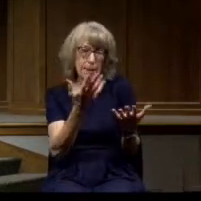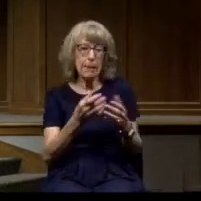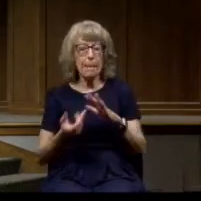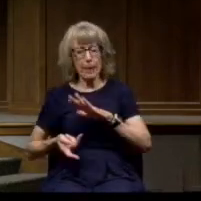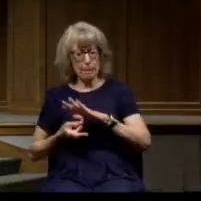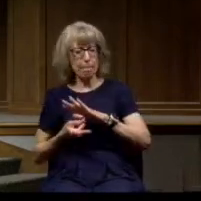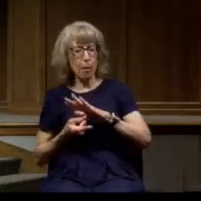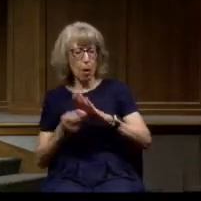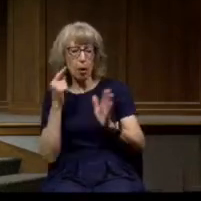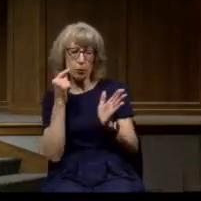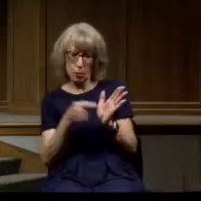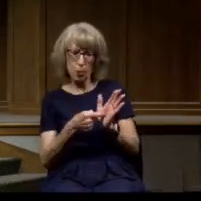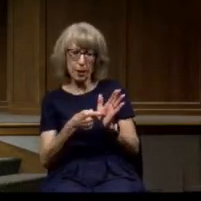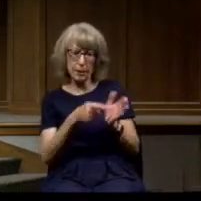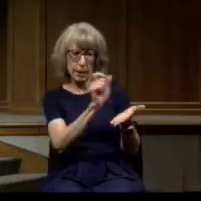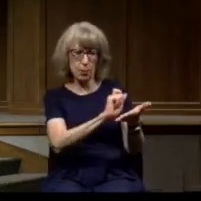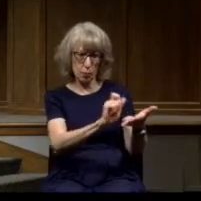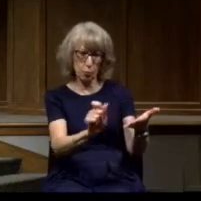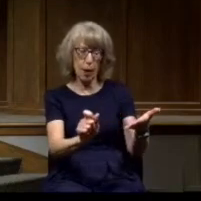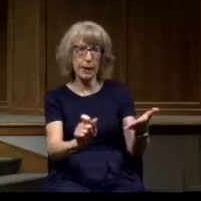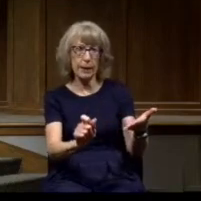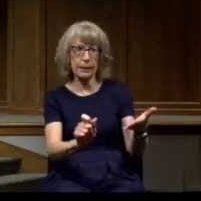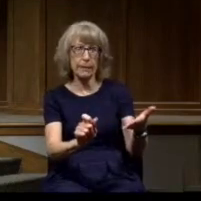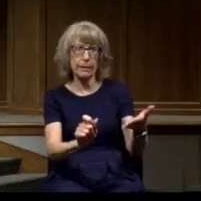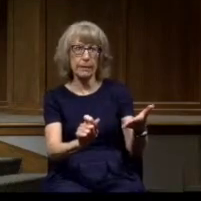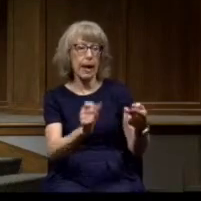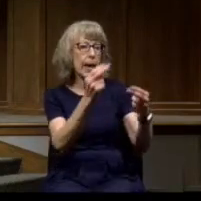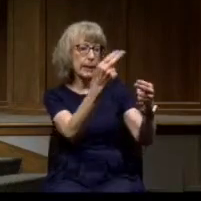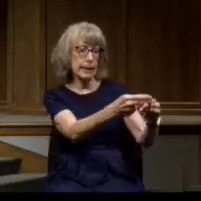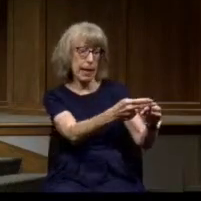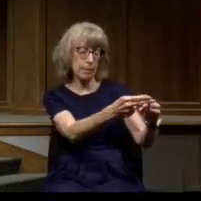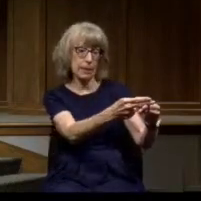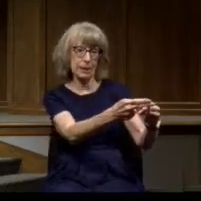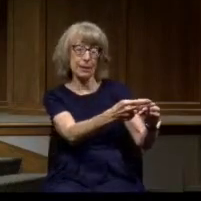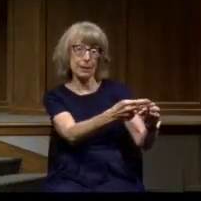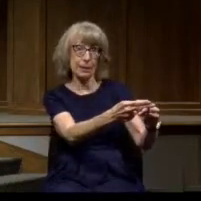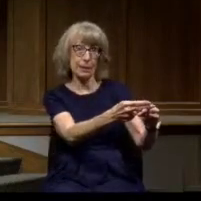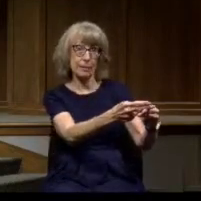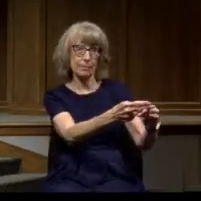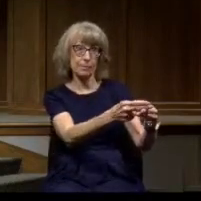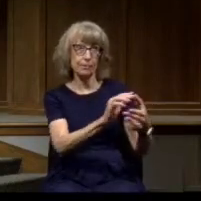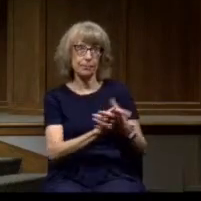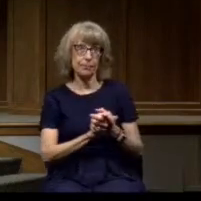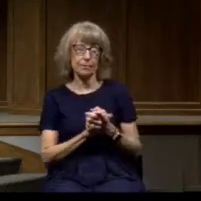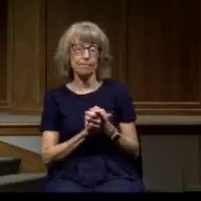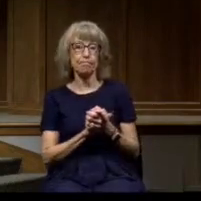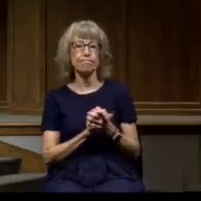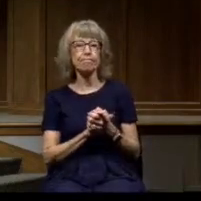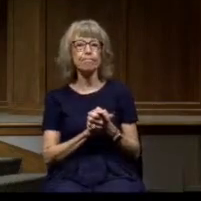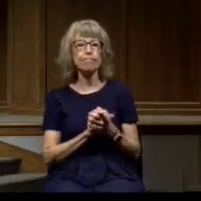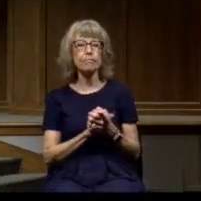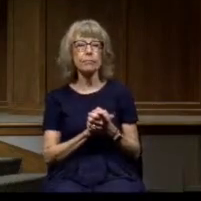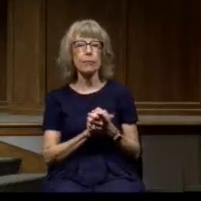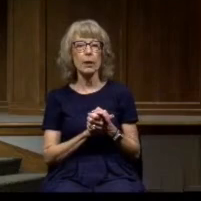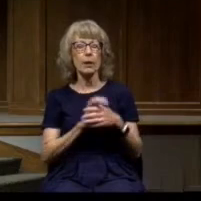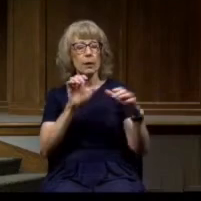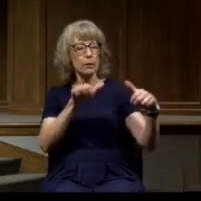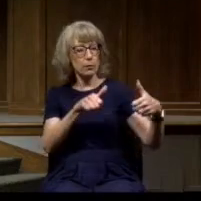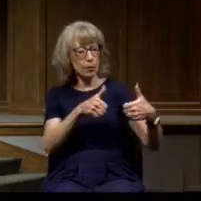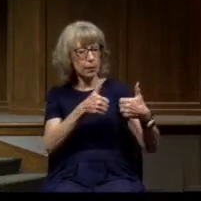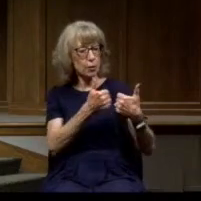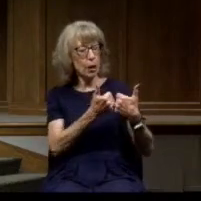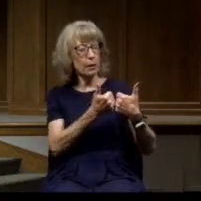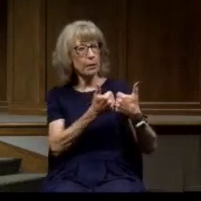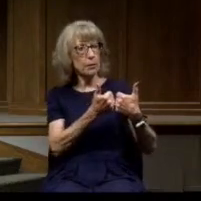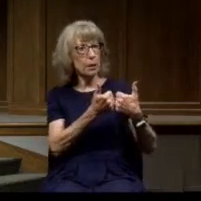Paul to call people out means it had to be significant. So one of the challenges of interpreting